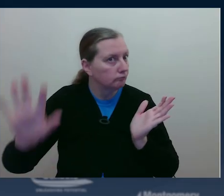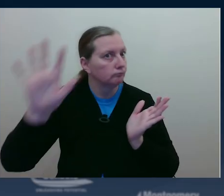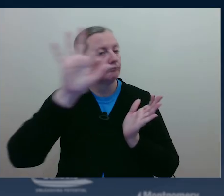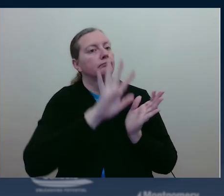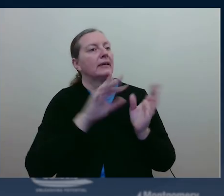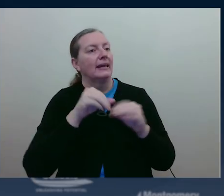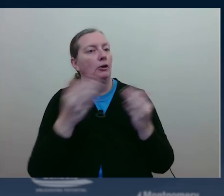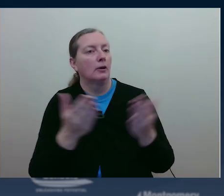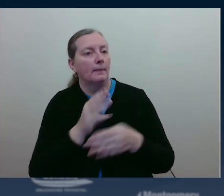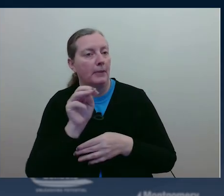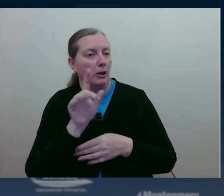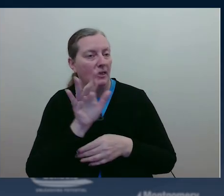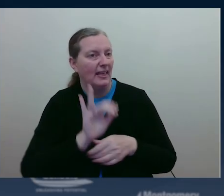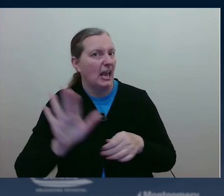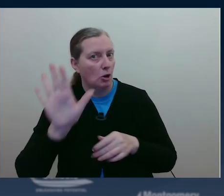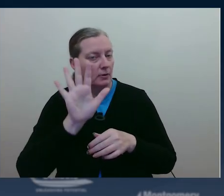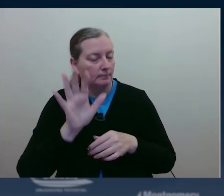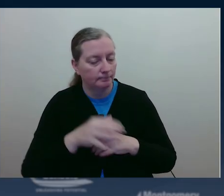selected.